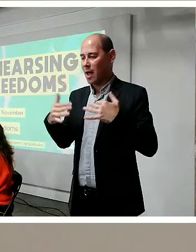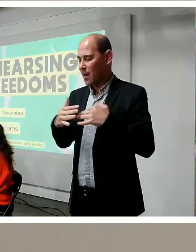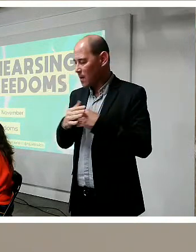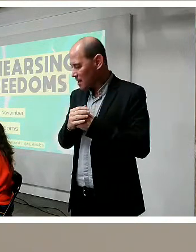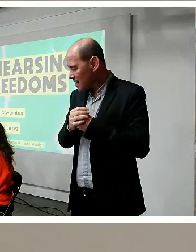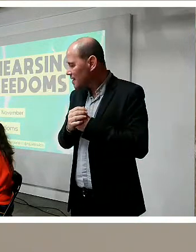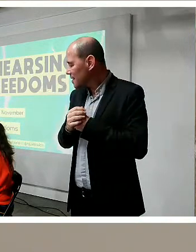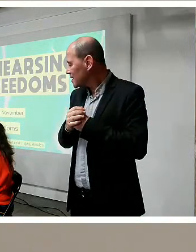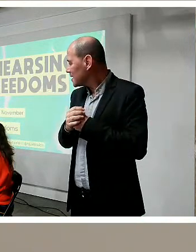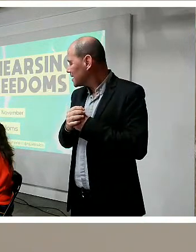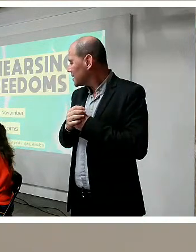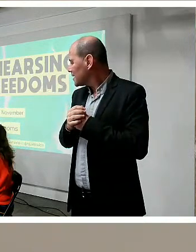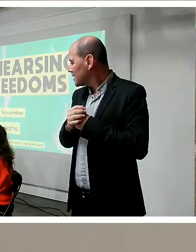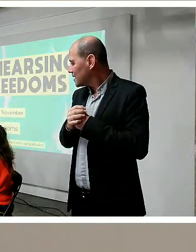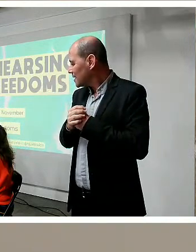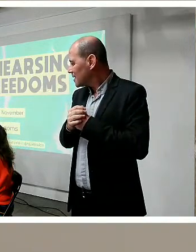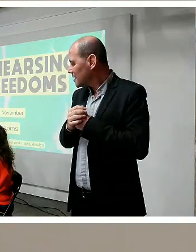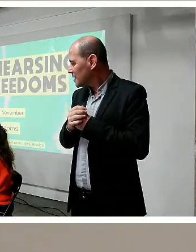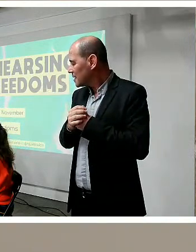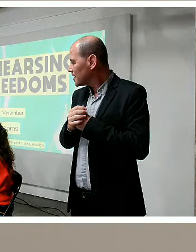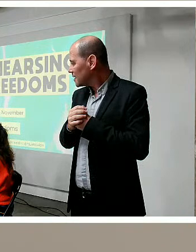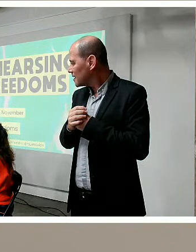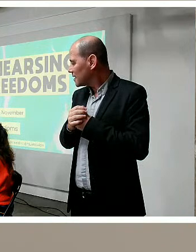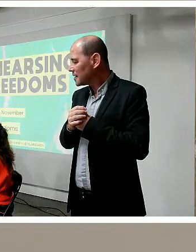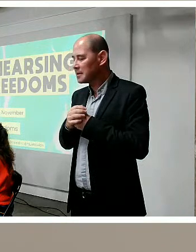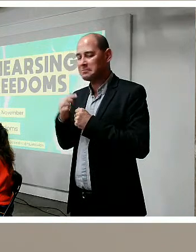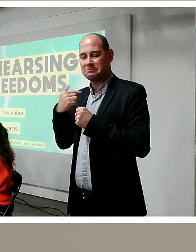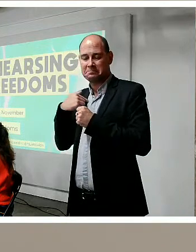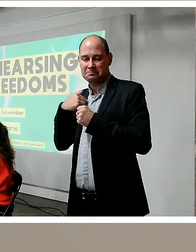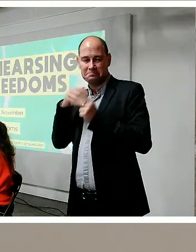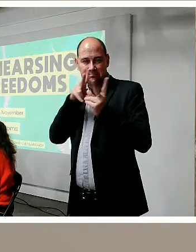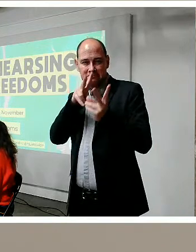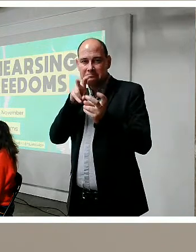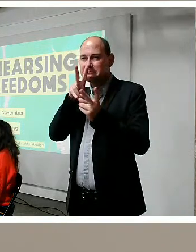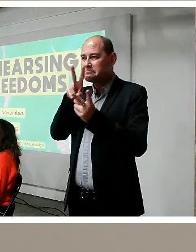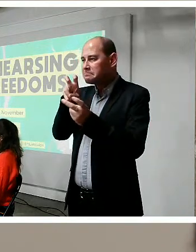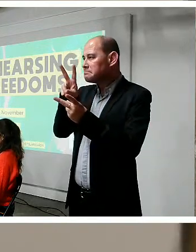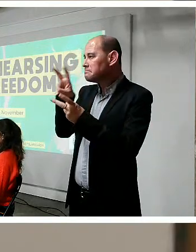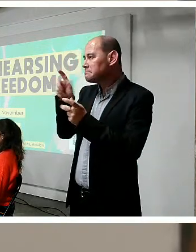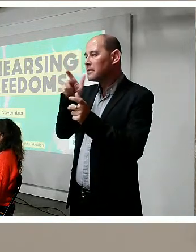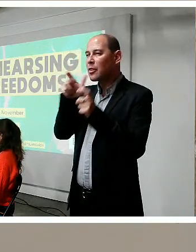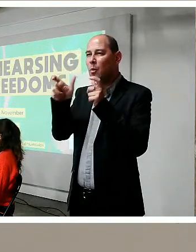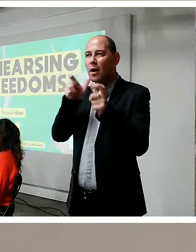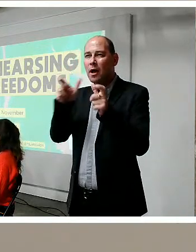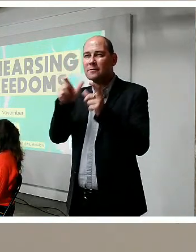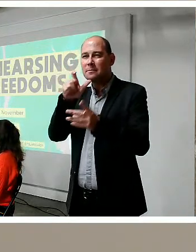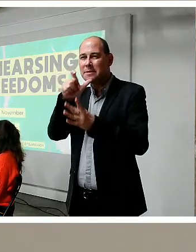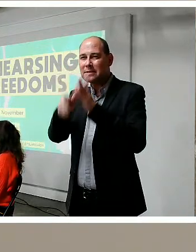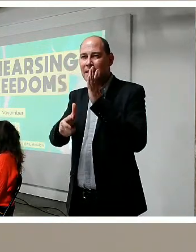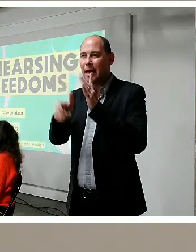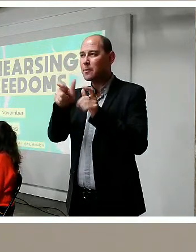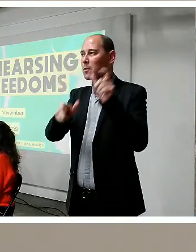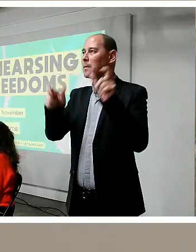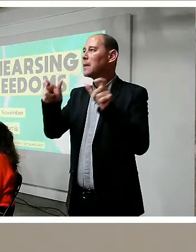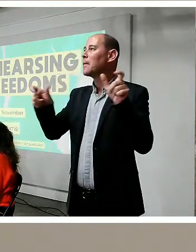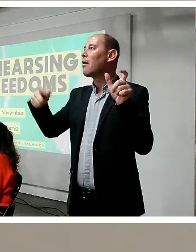I spent some time listening to the words of disabled comrades and reading news articles and still struggled to put pen to